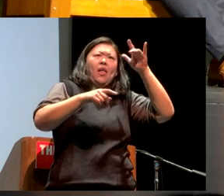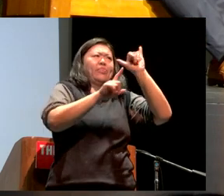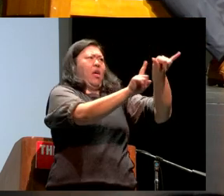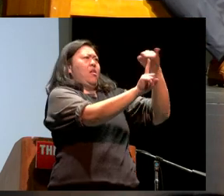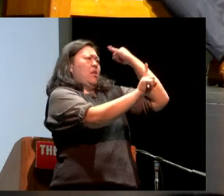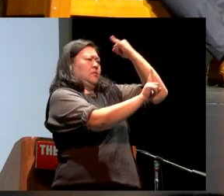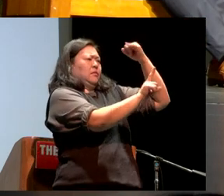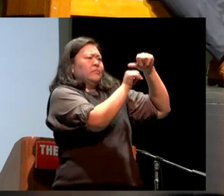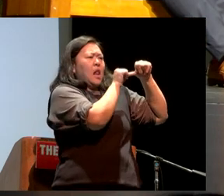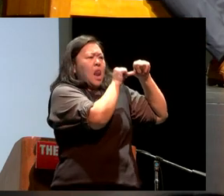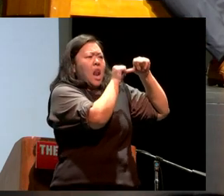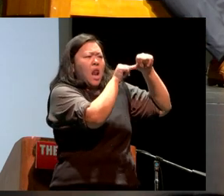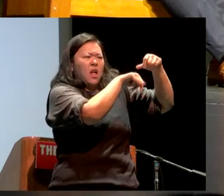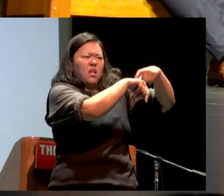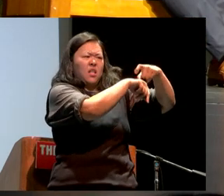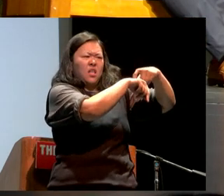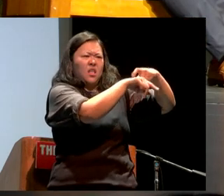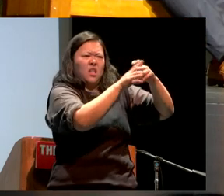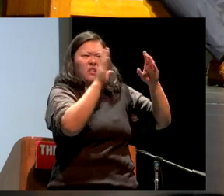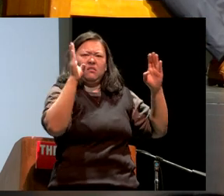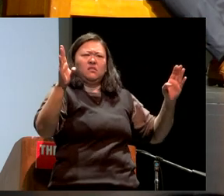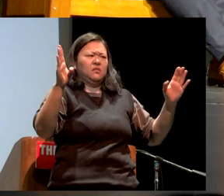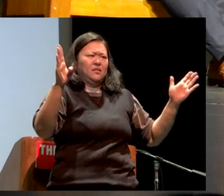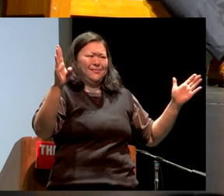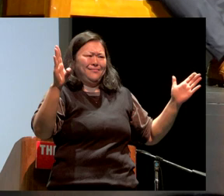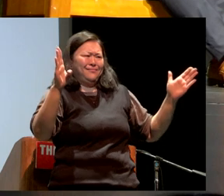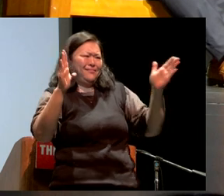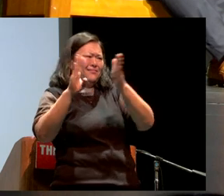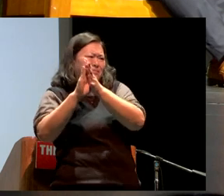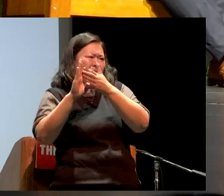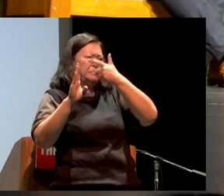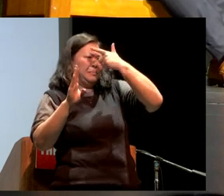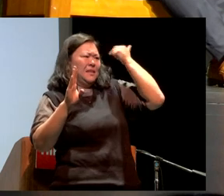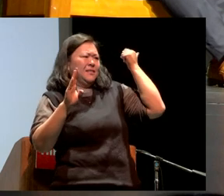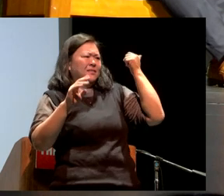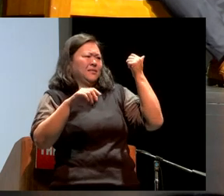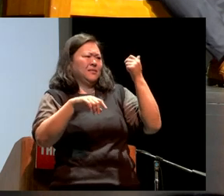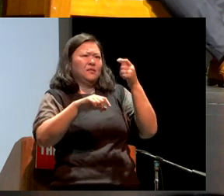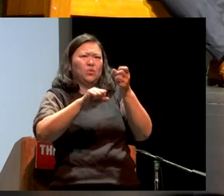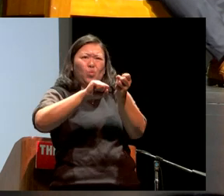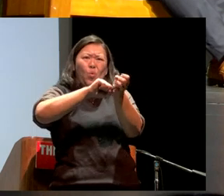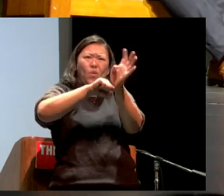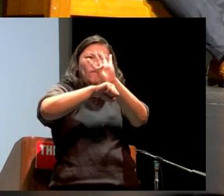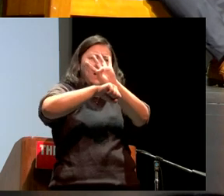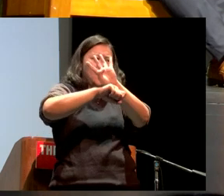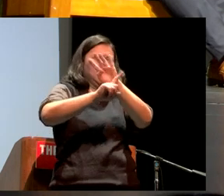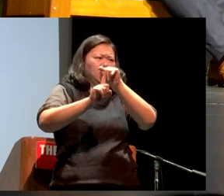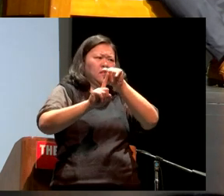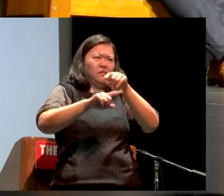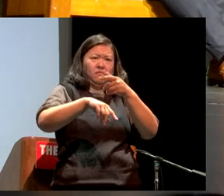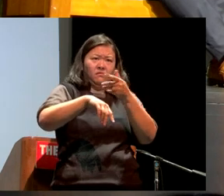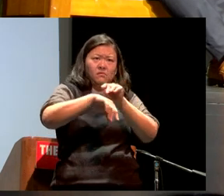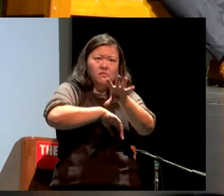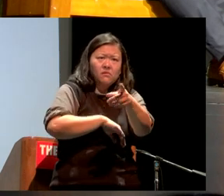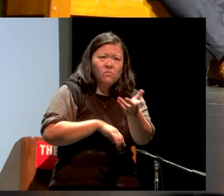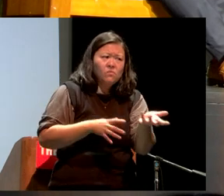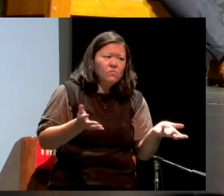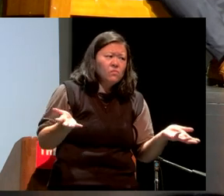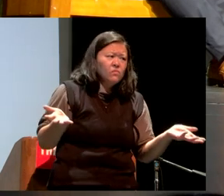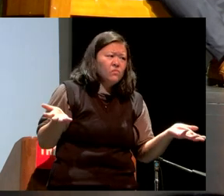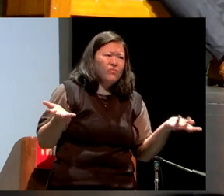pandemic, you start to, like, think about one's mentality, what's important, and, like, what can I create that will